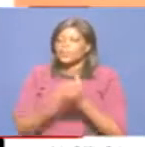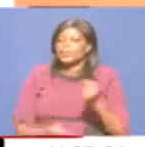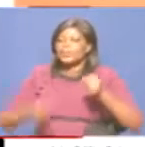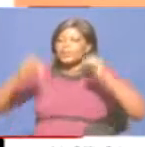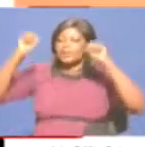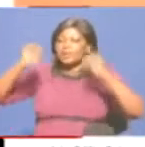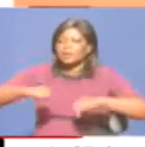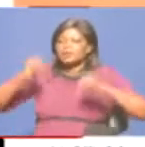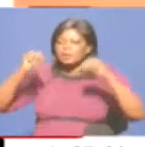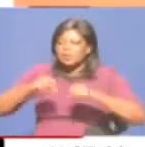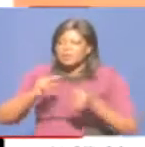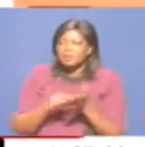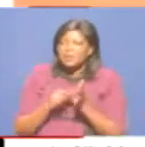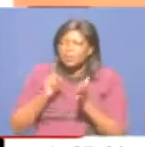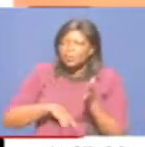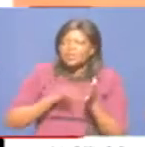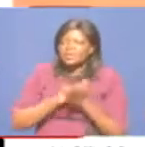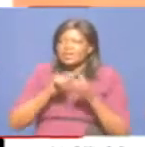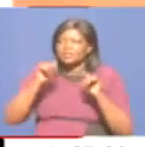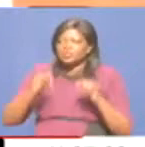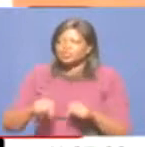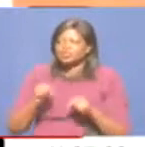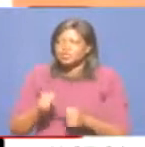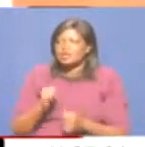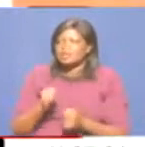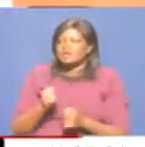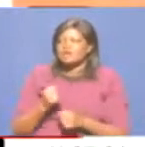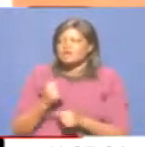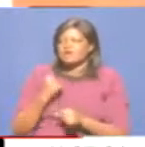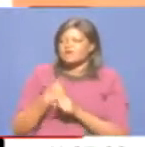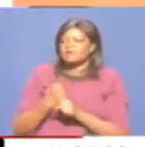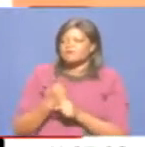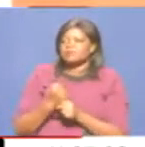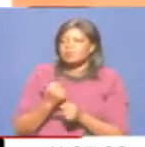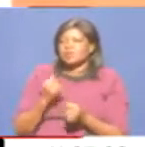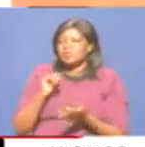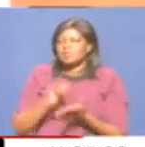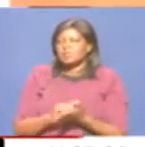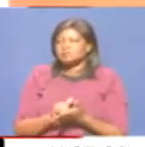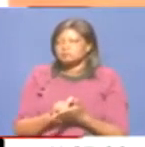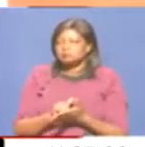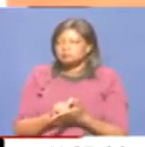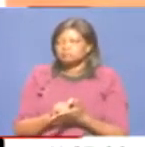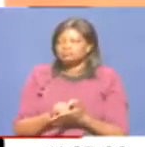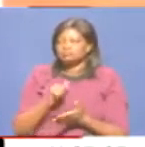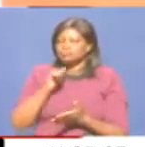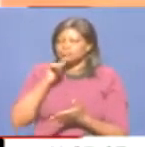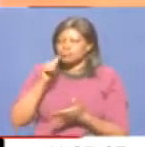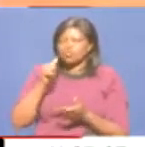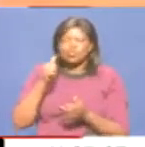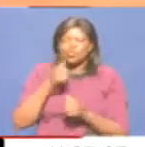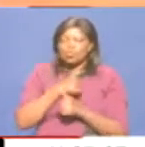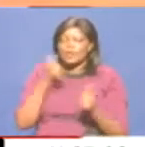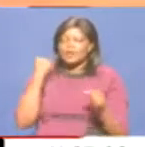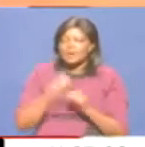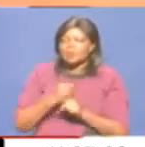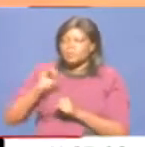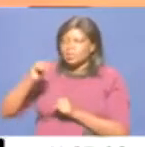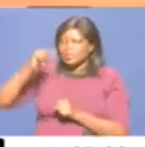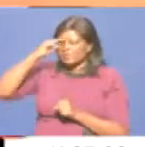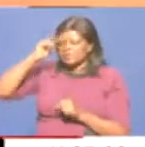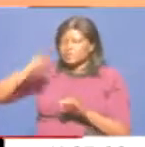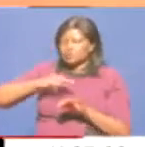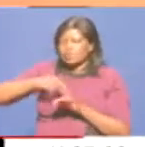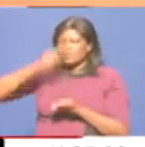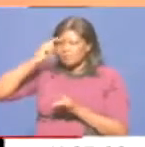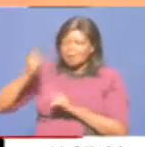means that today, a function that cannot be adequately executed by a county government, the national government can